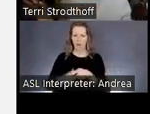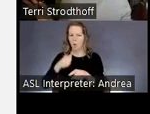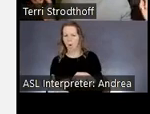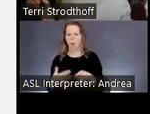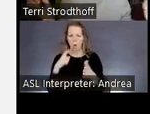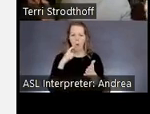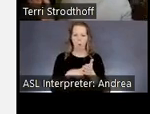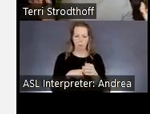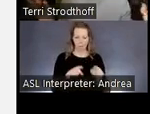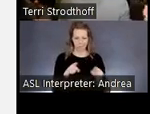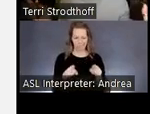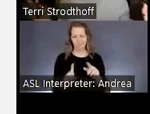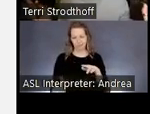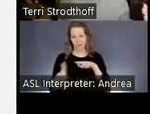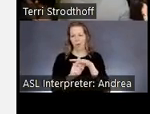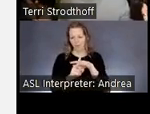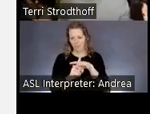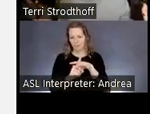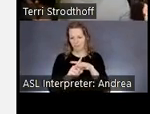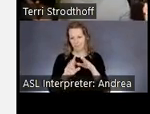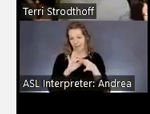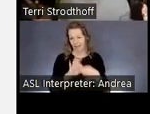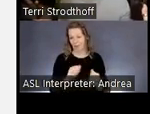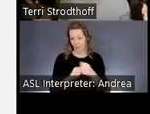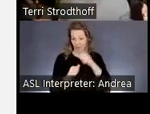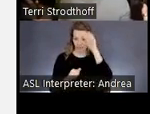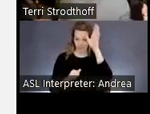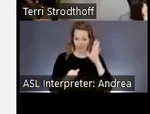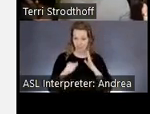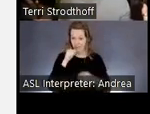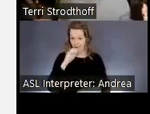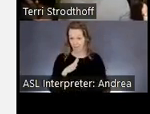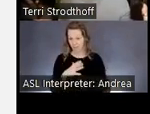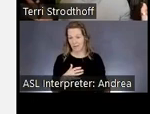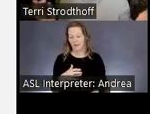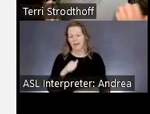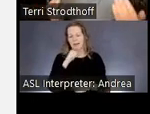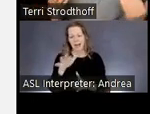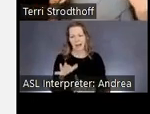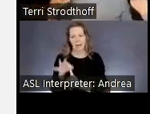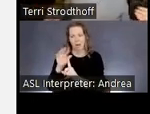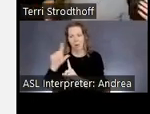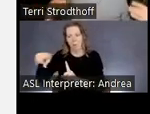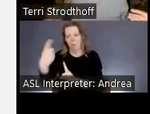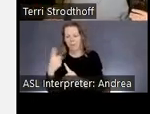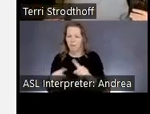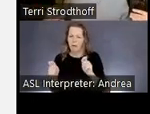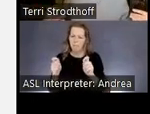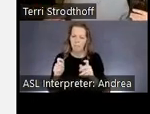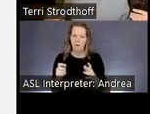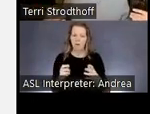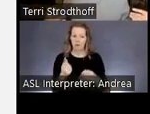show up, they tend to show up gendered. And certainly not exclusively, and that's changing over time, but it helps us